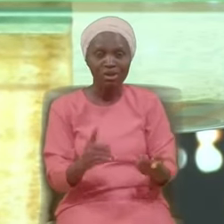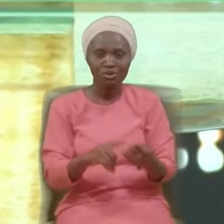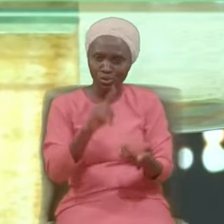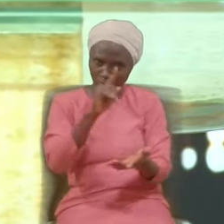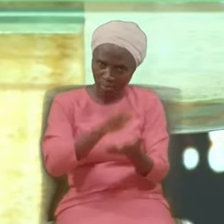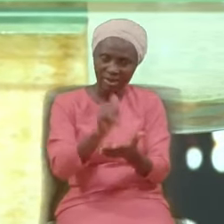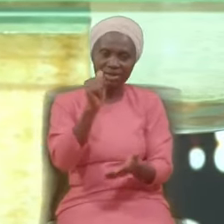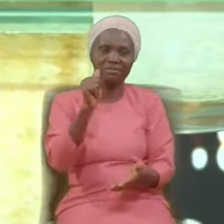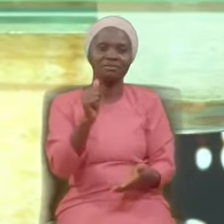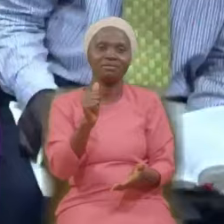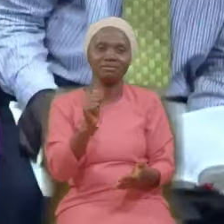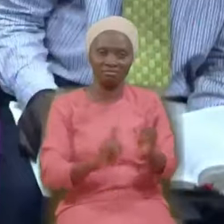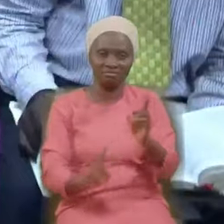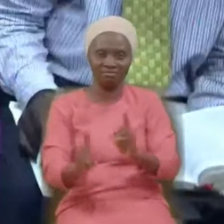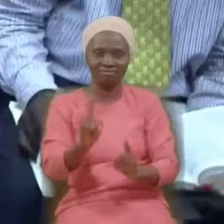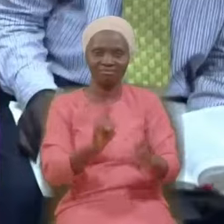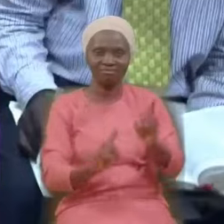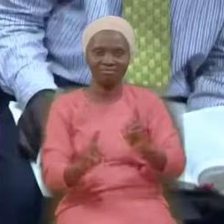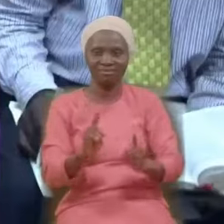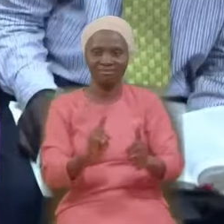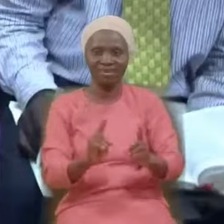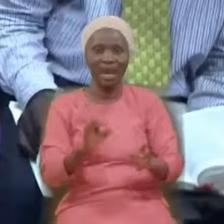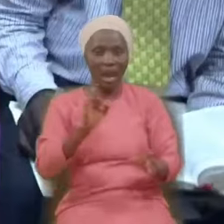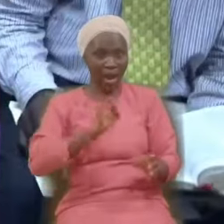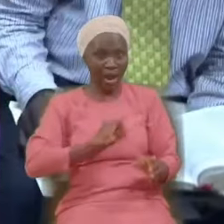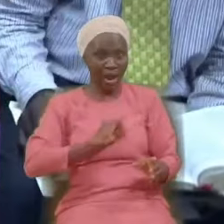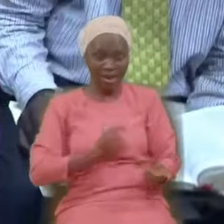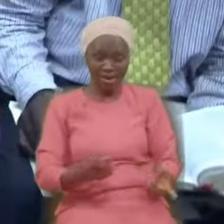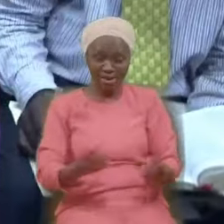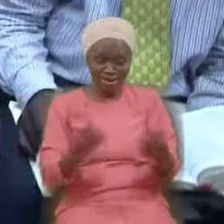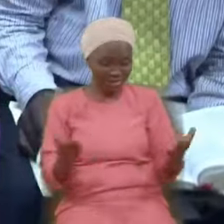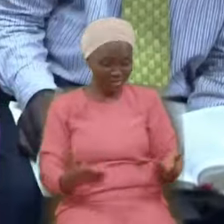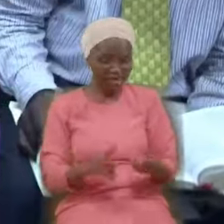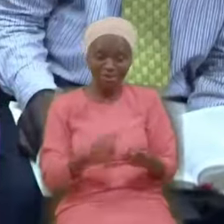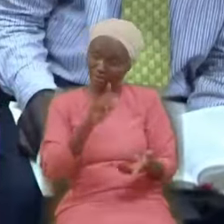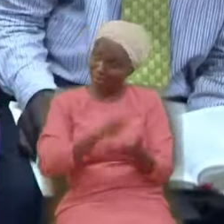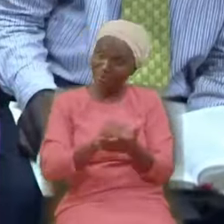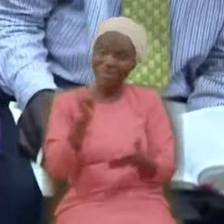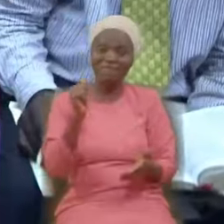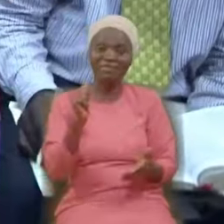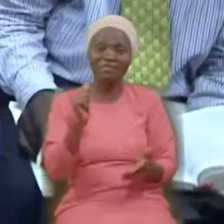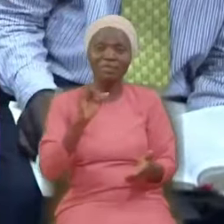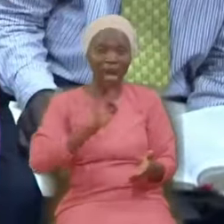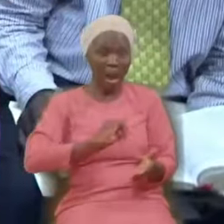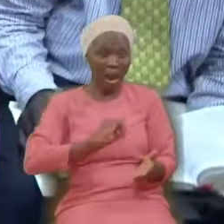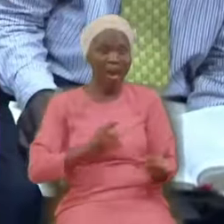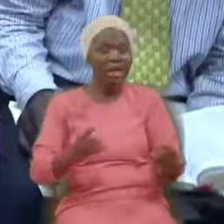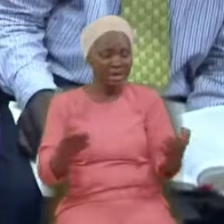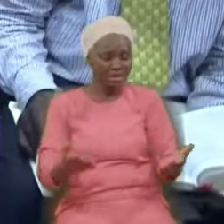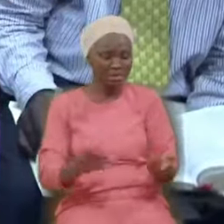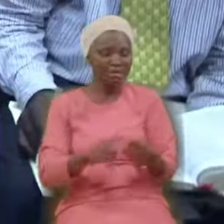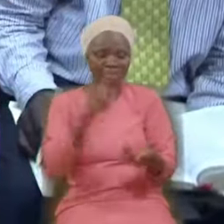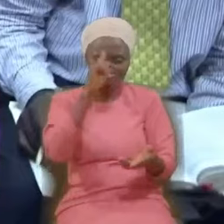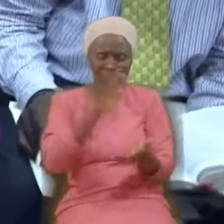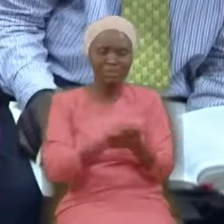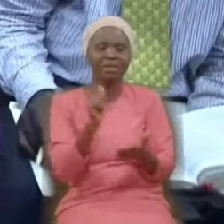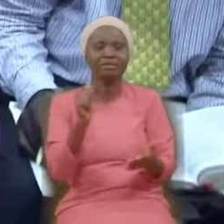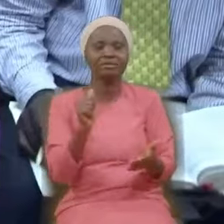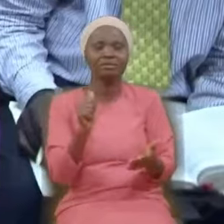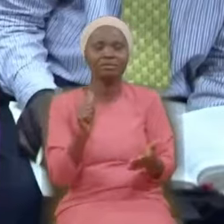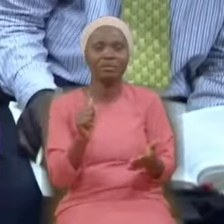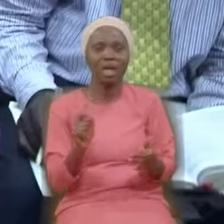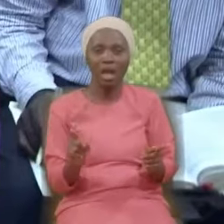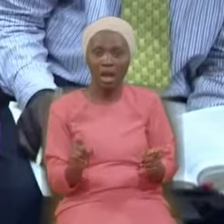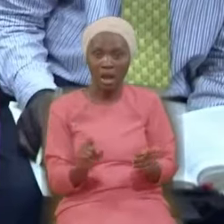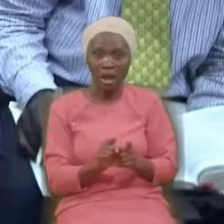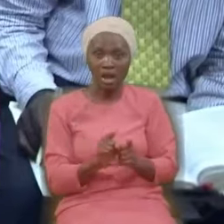believe. I said, I came to believe. I said, I came to believe. And as